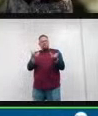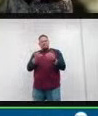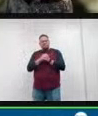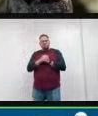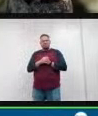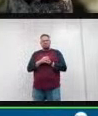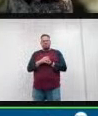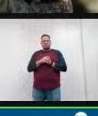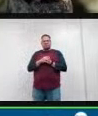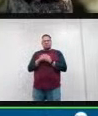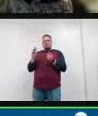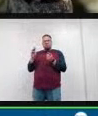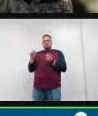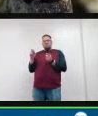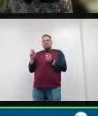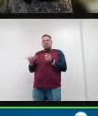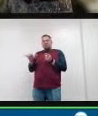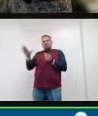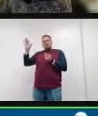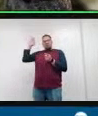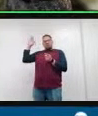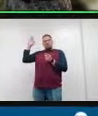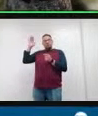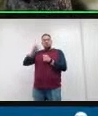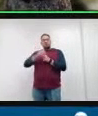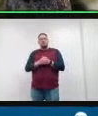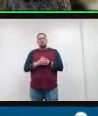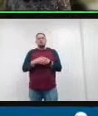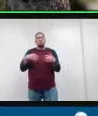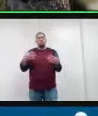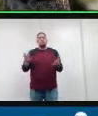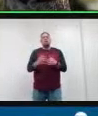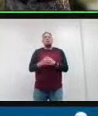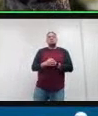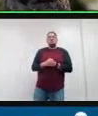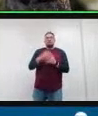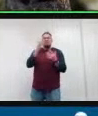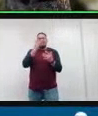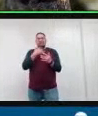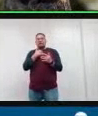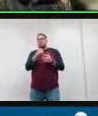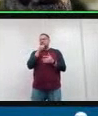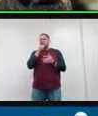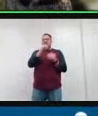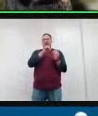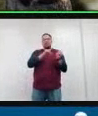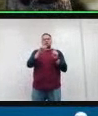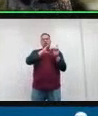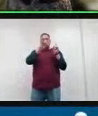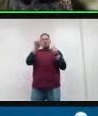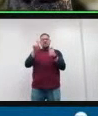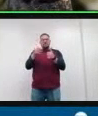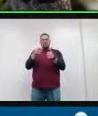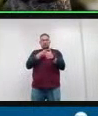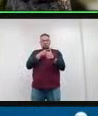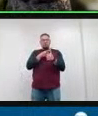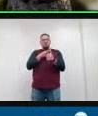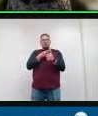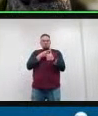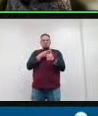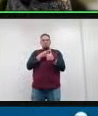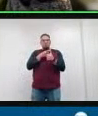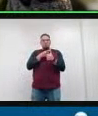Hey, Marty. Yeah, I see your hands up. Yeah, so unfortunately, you know, I was not able to attend the first one. So